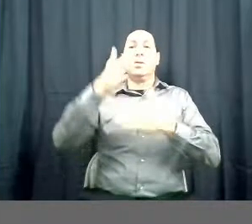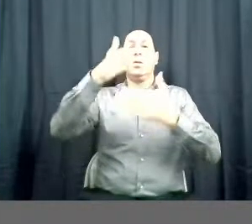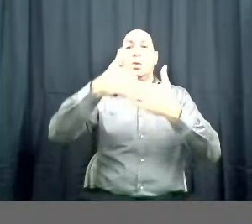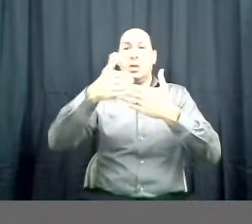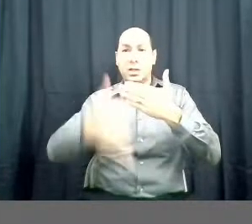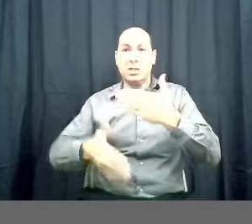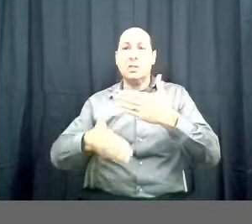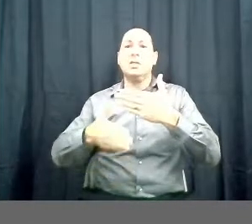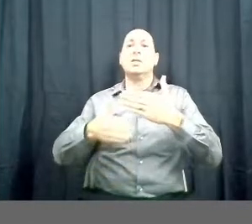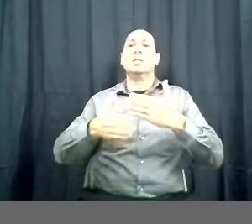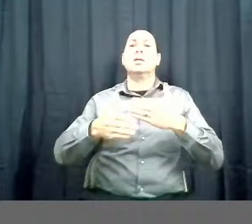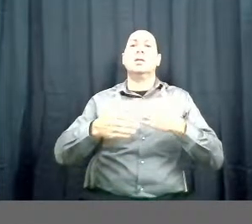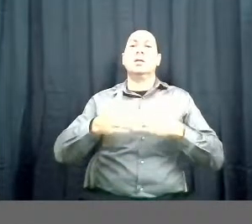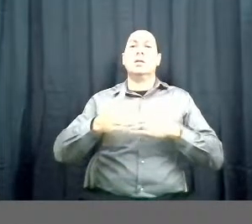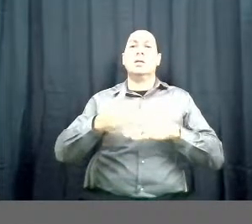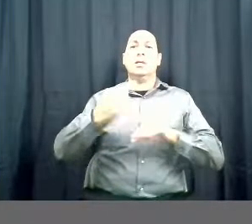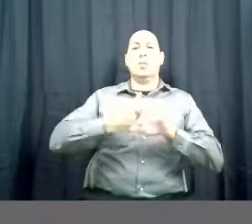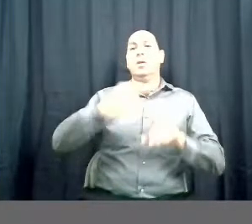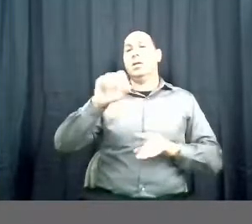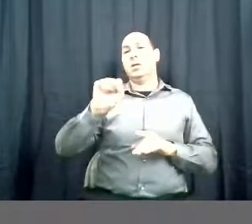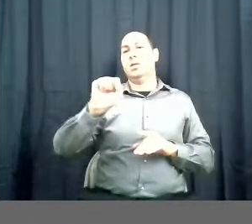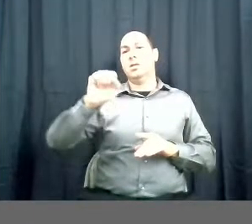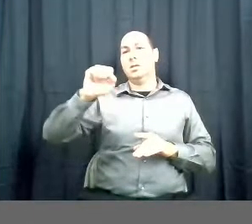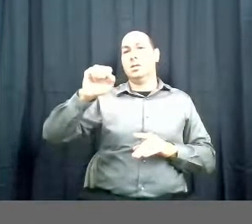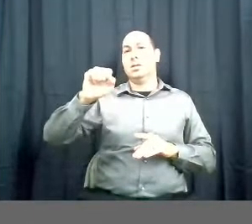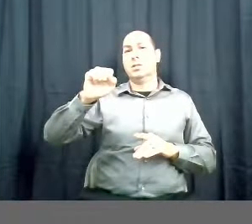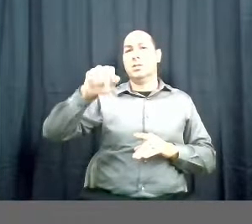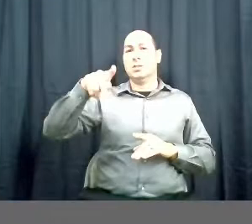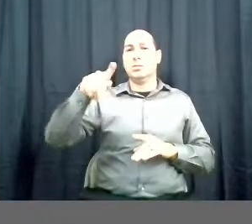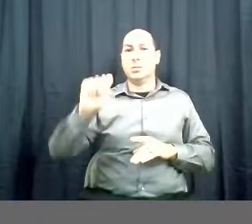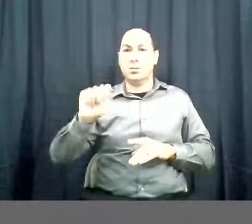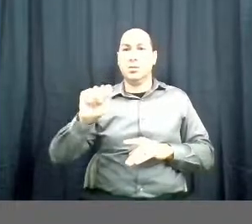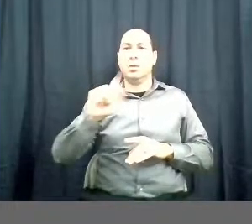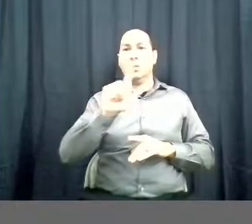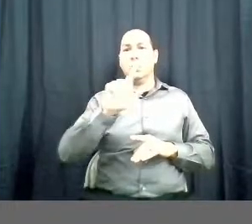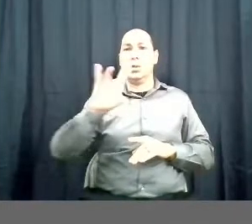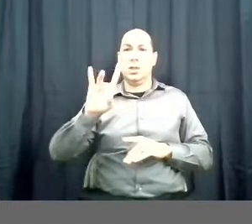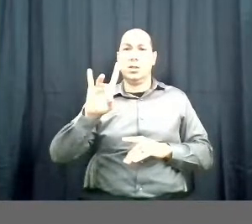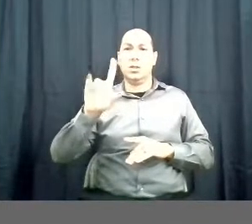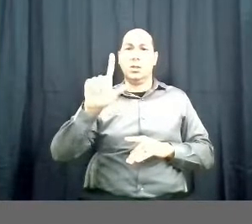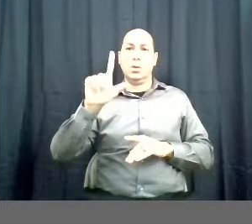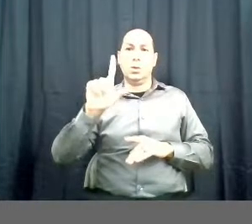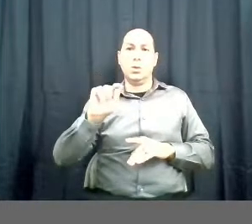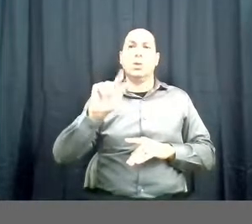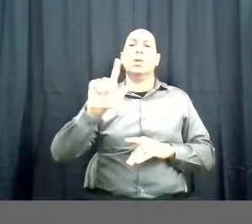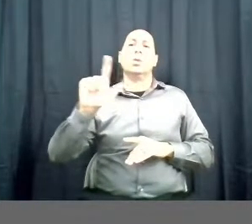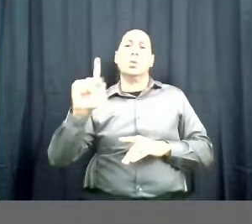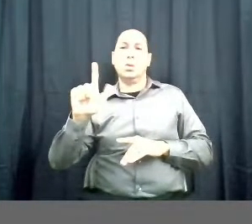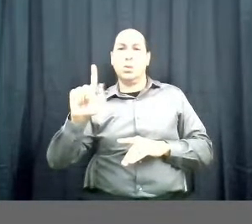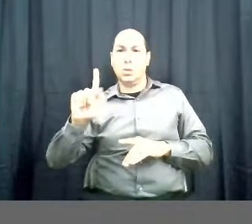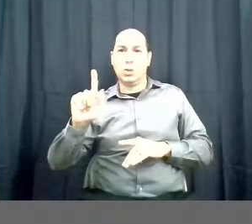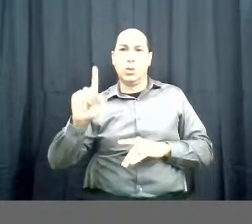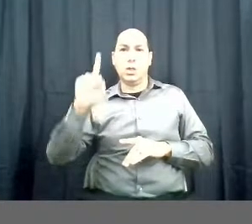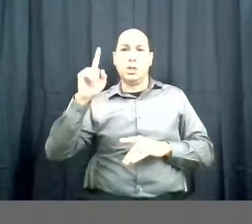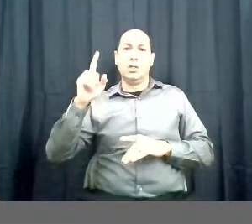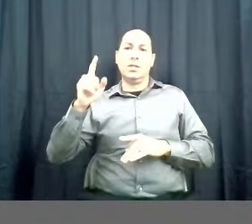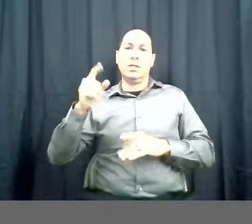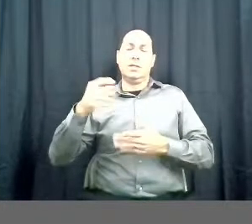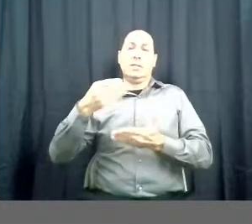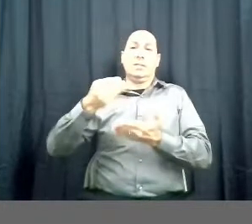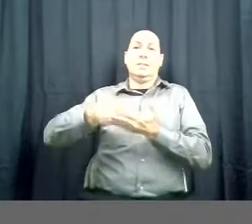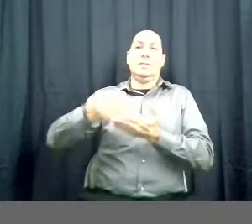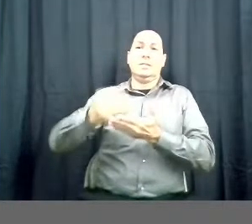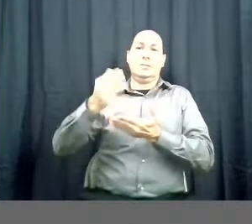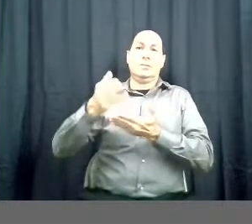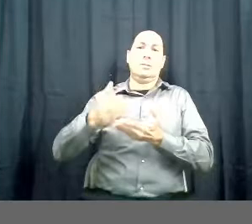2021, which is the date the additional federal funds will cease. Thank you.